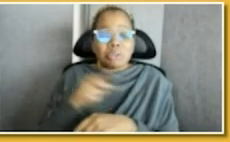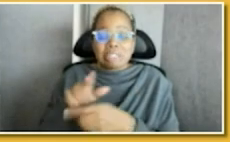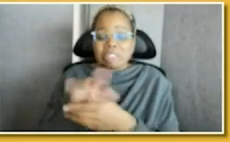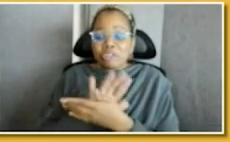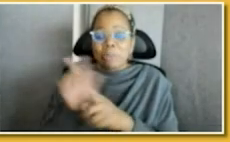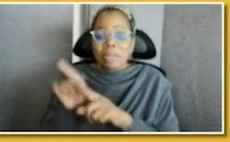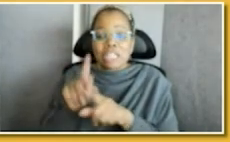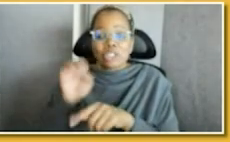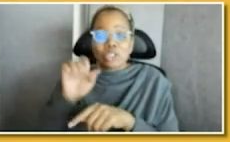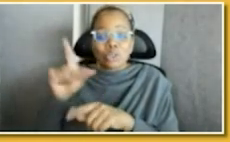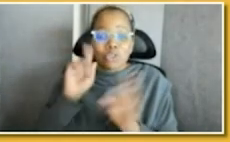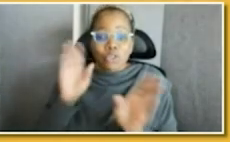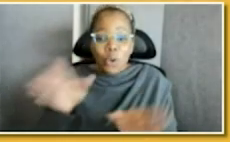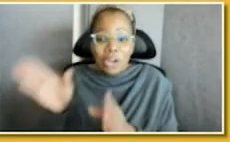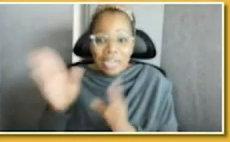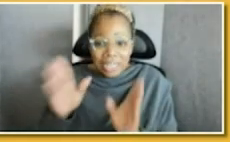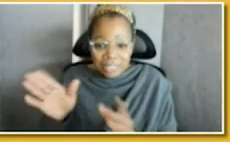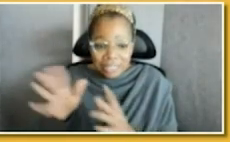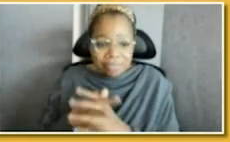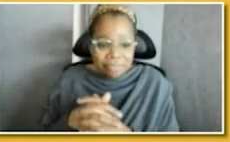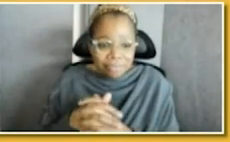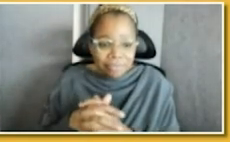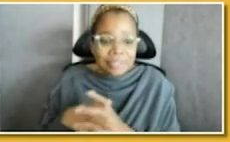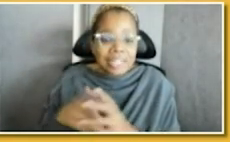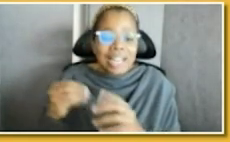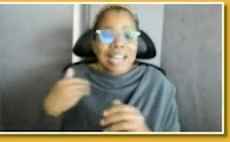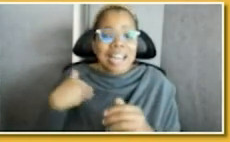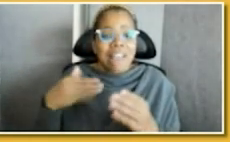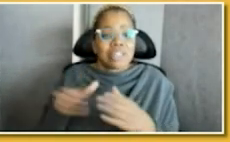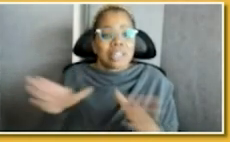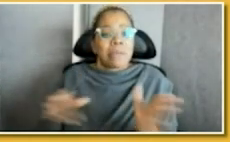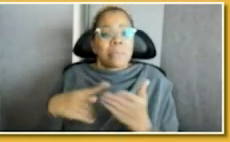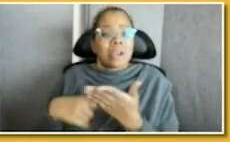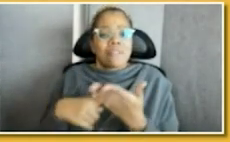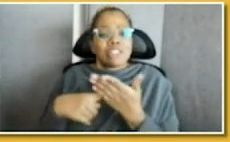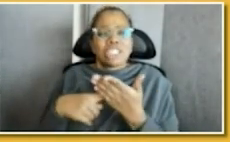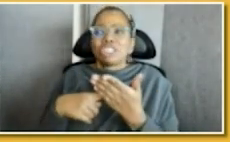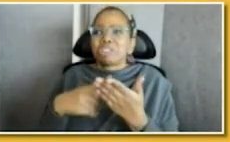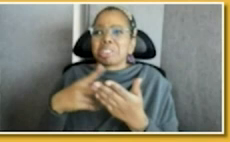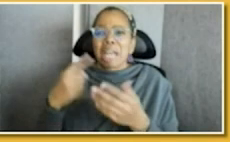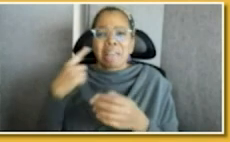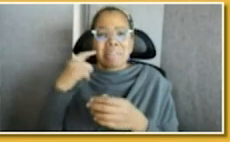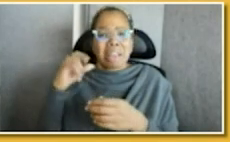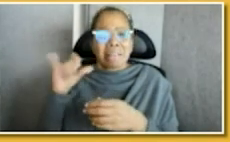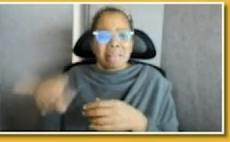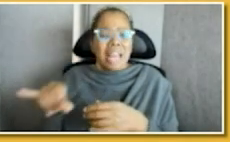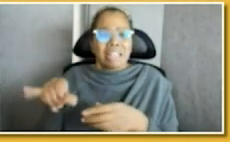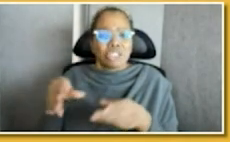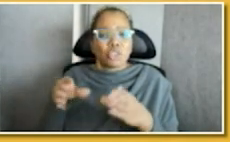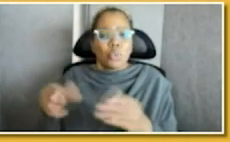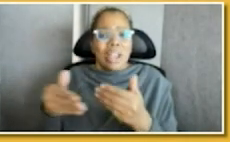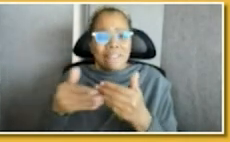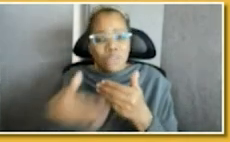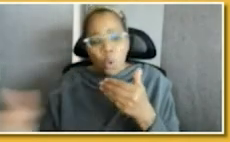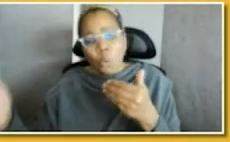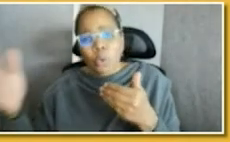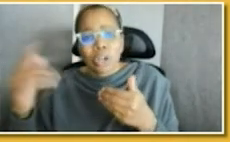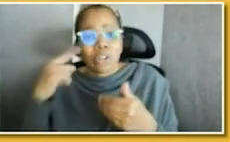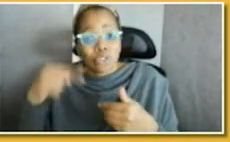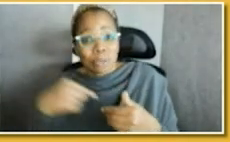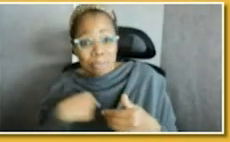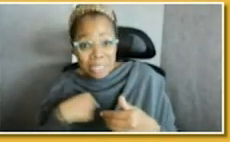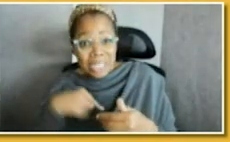organizing and having these public conversations. And I think that that is the way forward for me in this